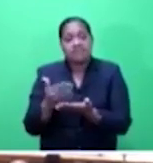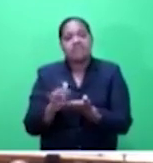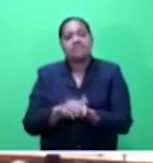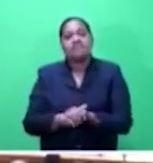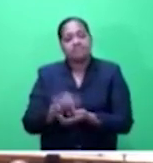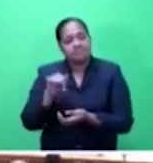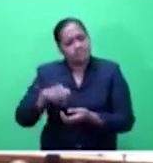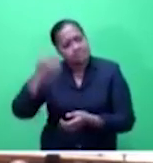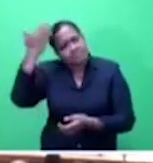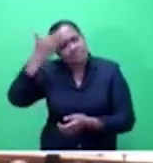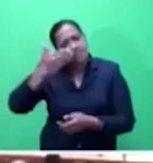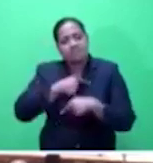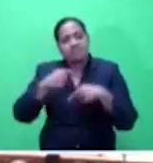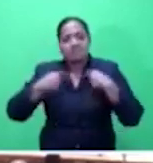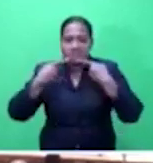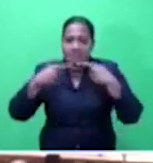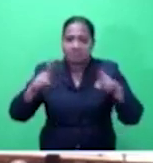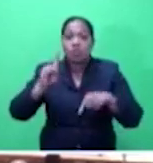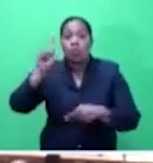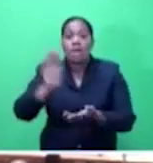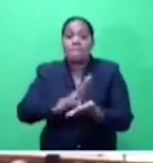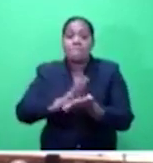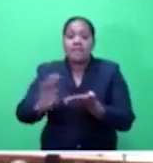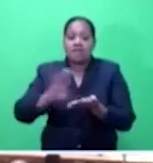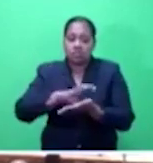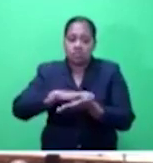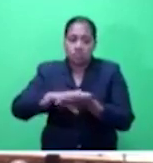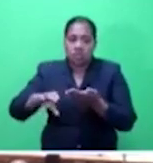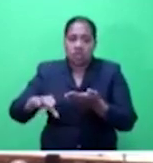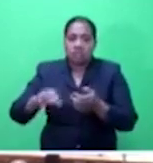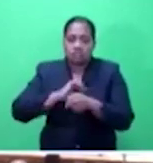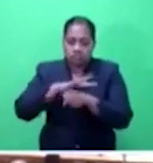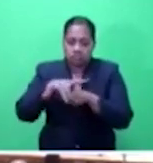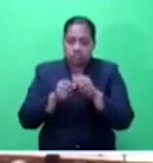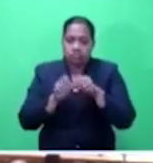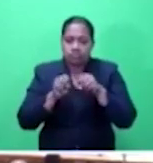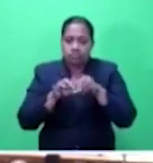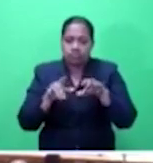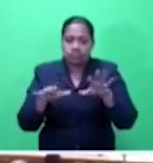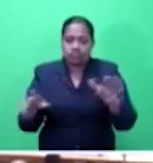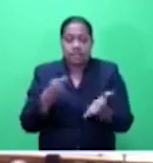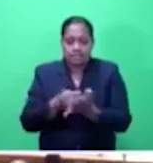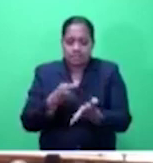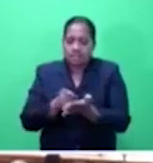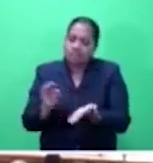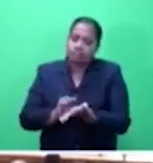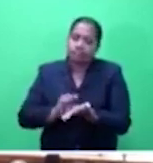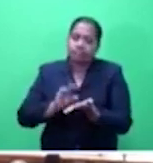this evening we are announcing a $1 billion COVID-19 stimulus package. It's at that value.